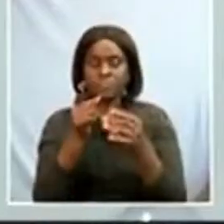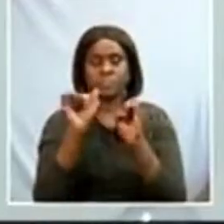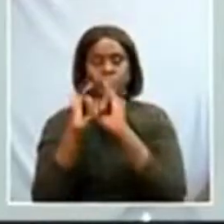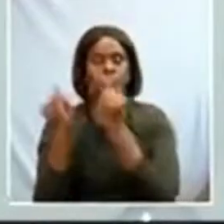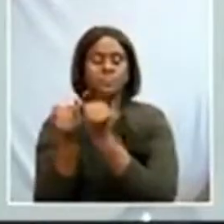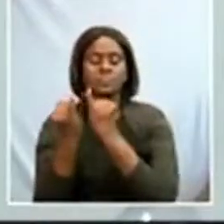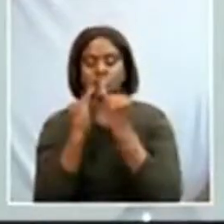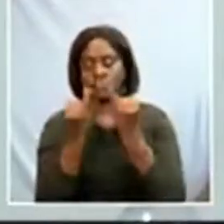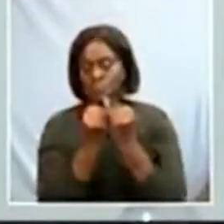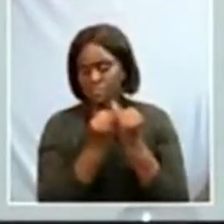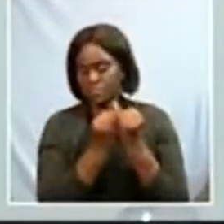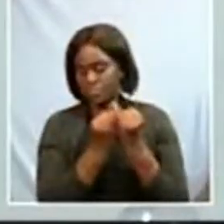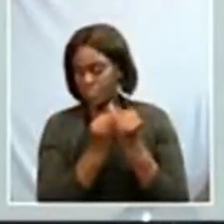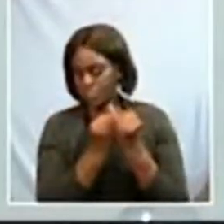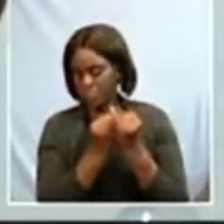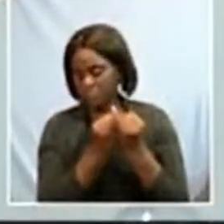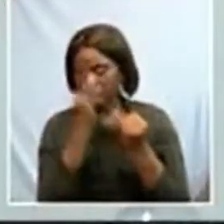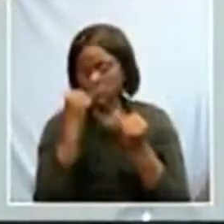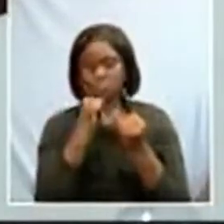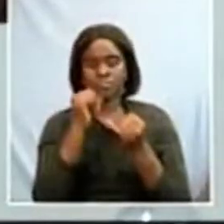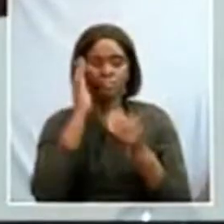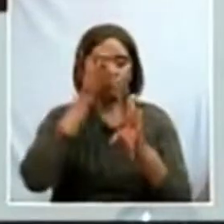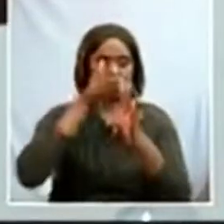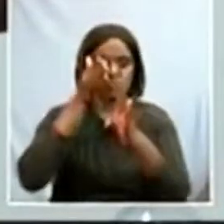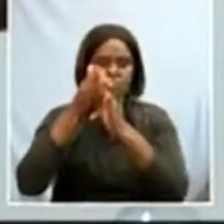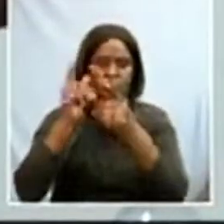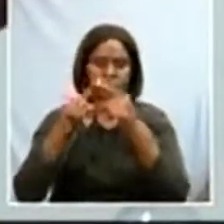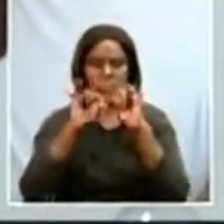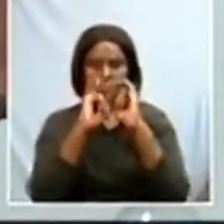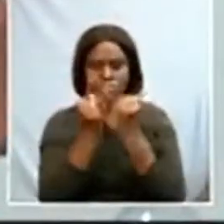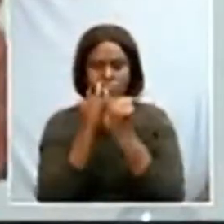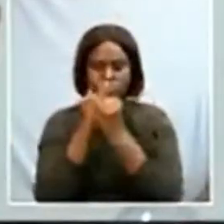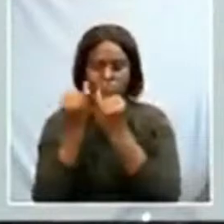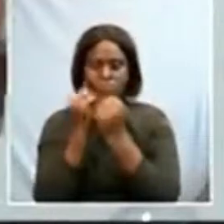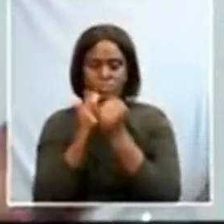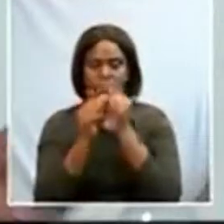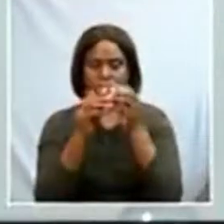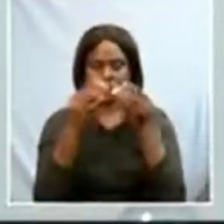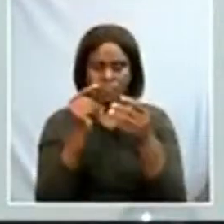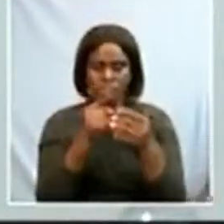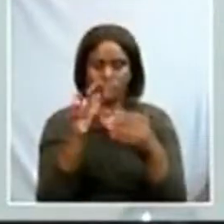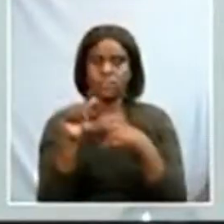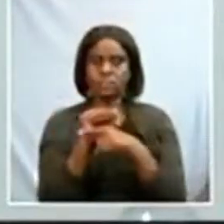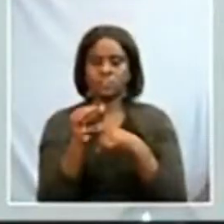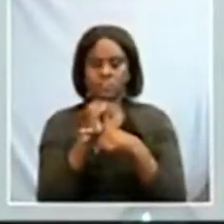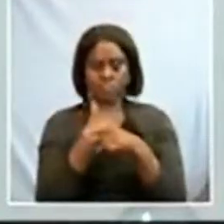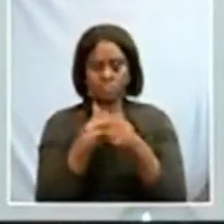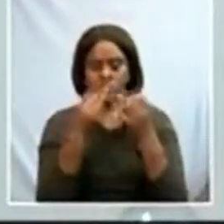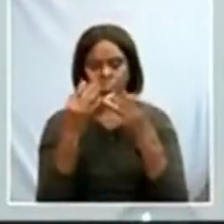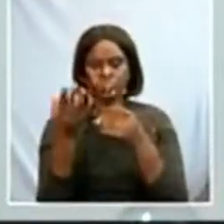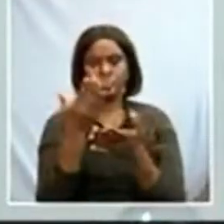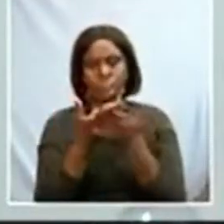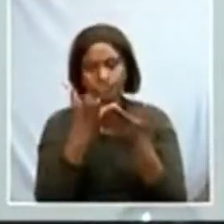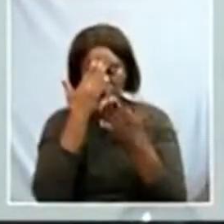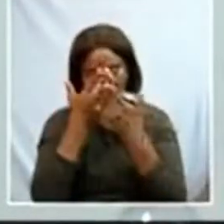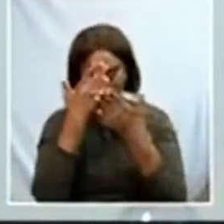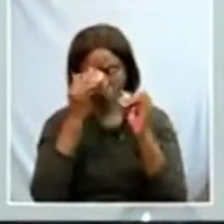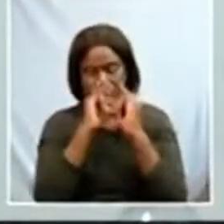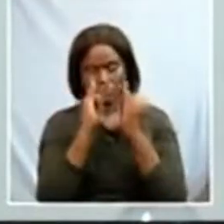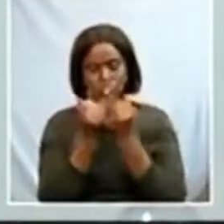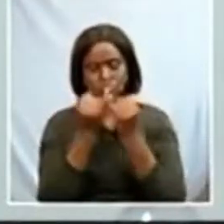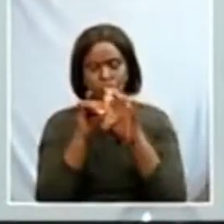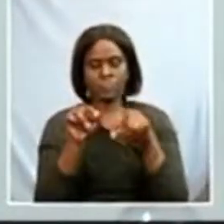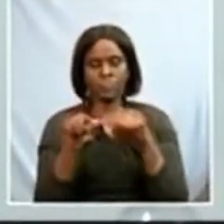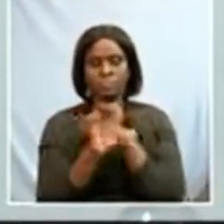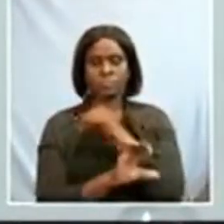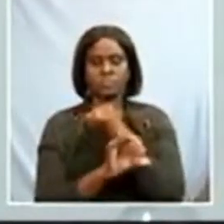institution. Why not go directly to institutions that offer these courses? We have so many institutions in this